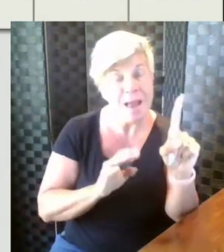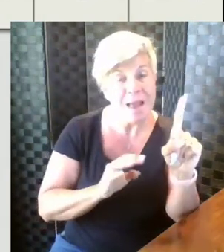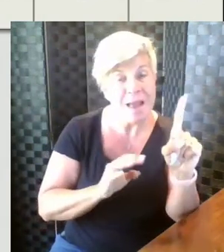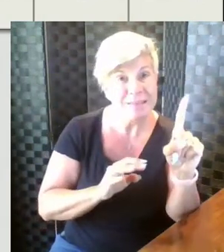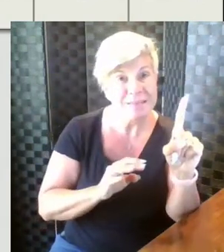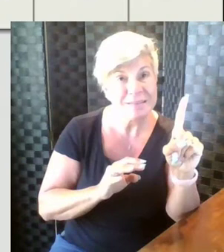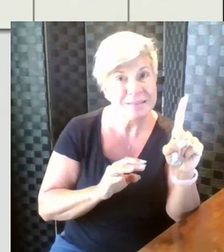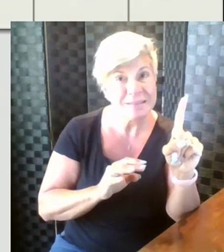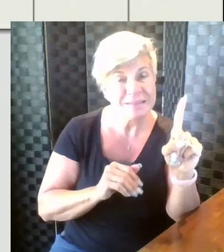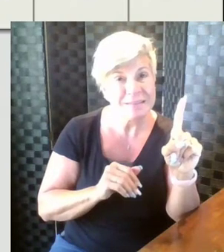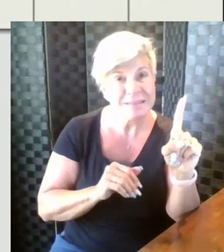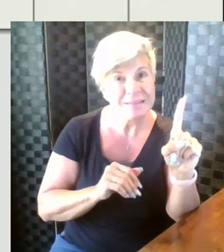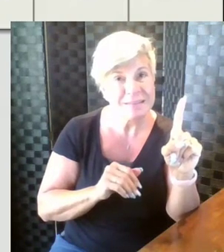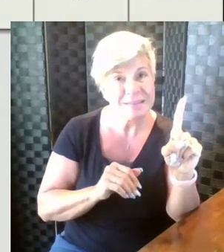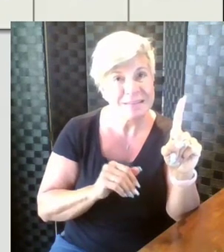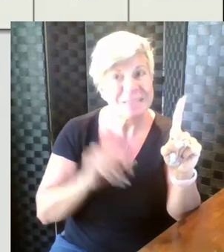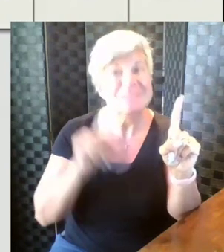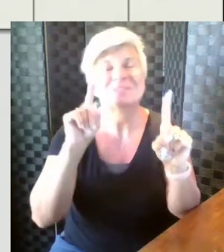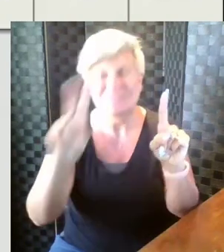1,